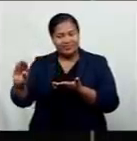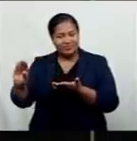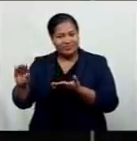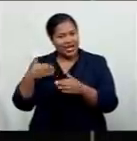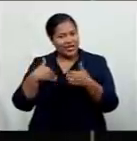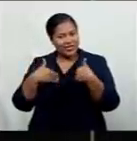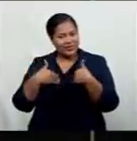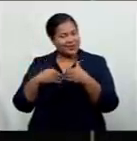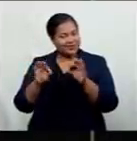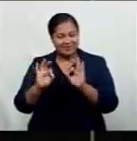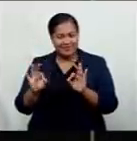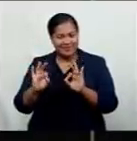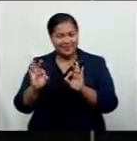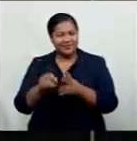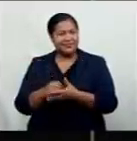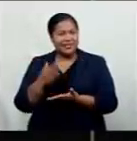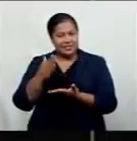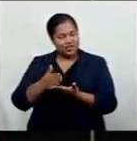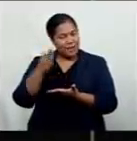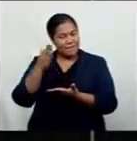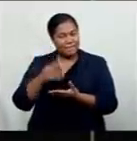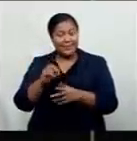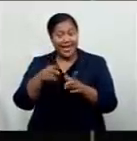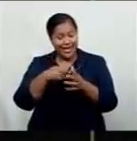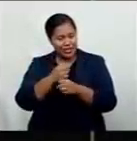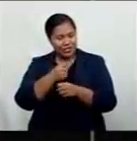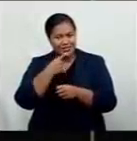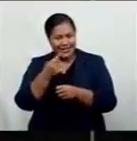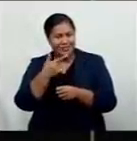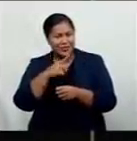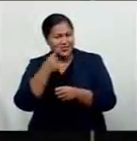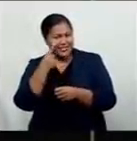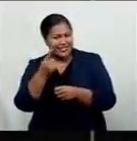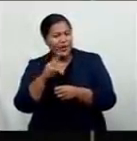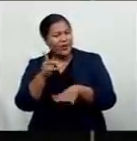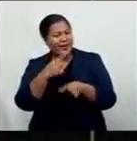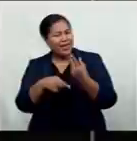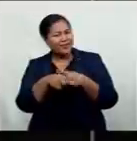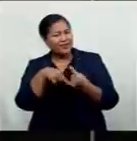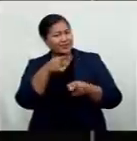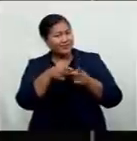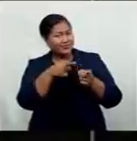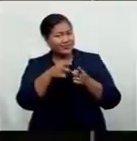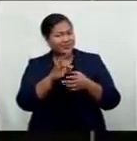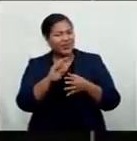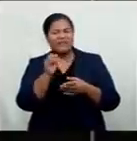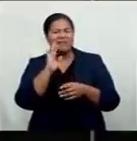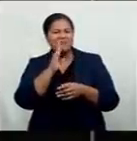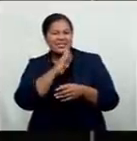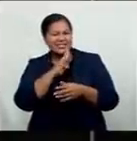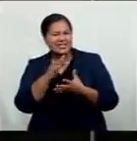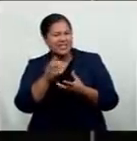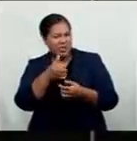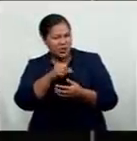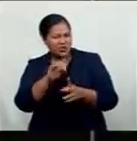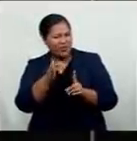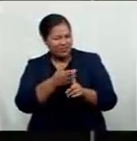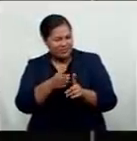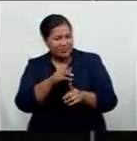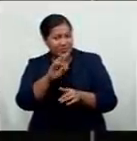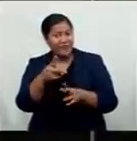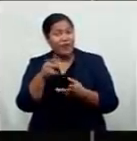University of the South Pacific. Sayed Kayum says given the gravity of the allegations of serious mismanagement against Professor